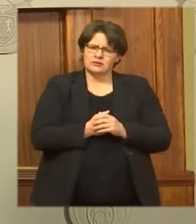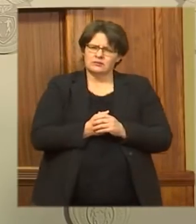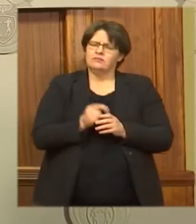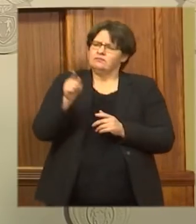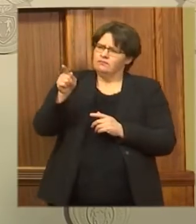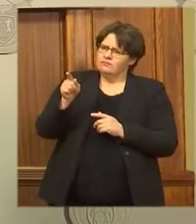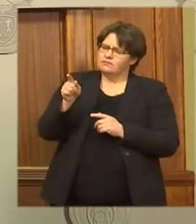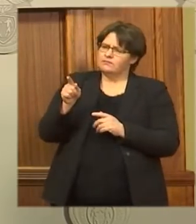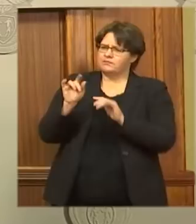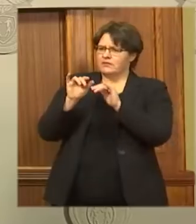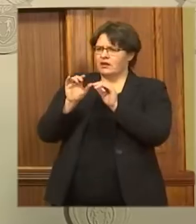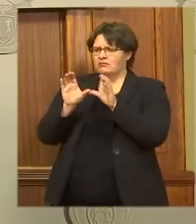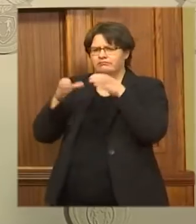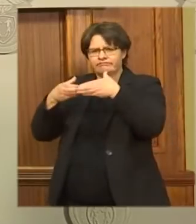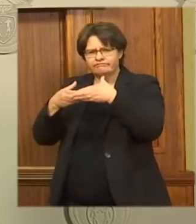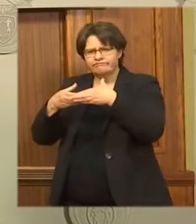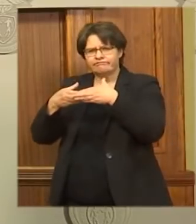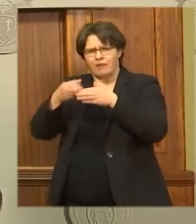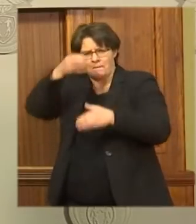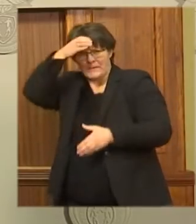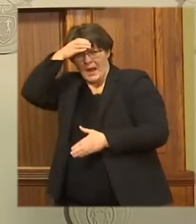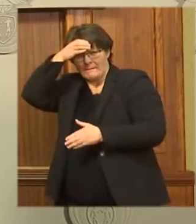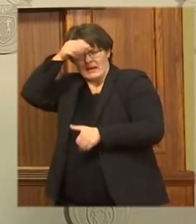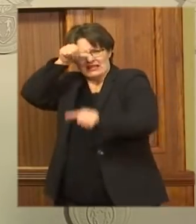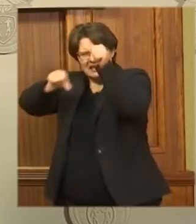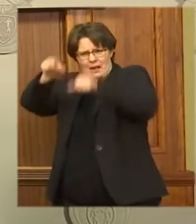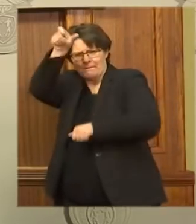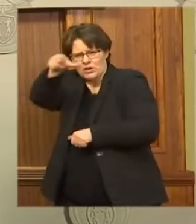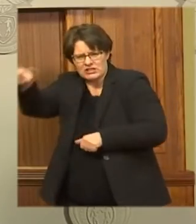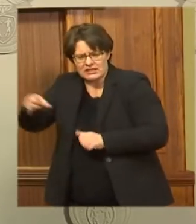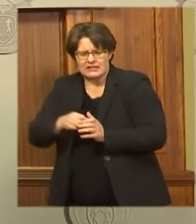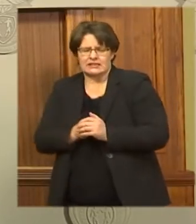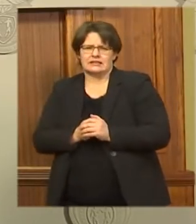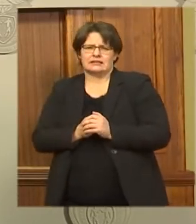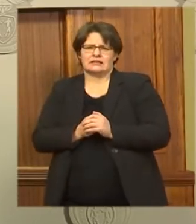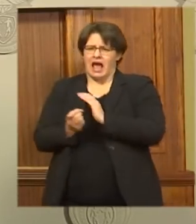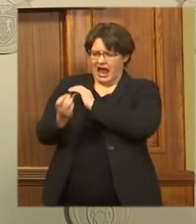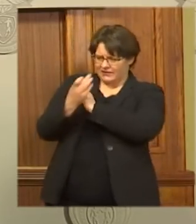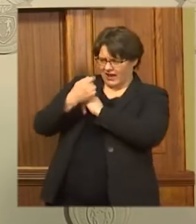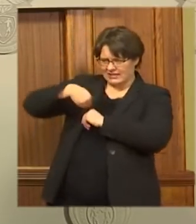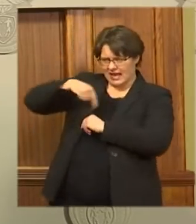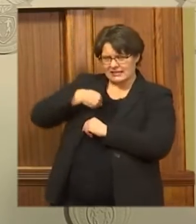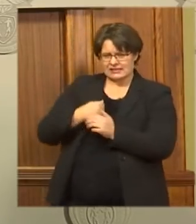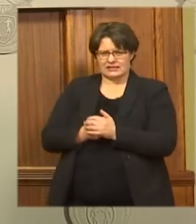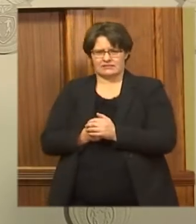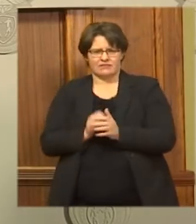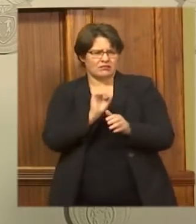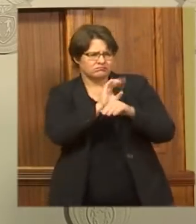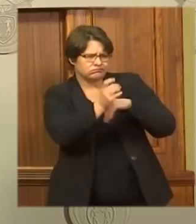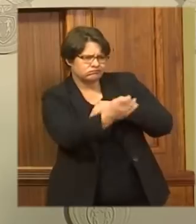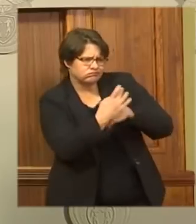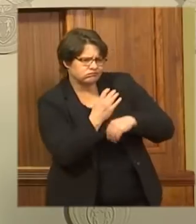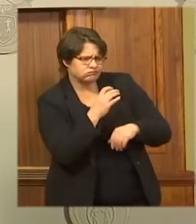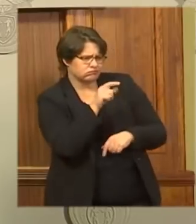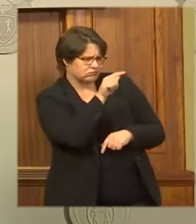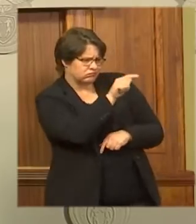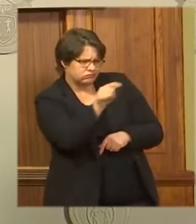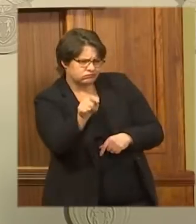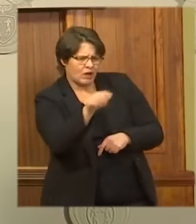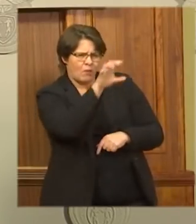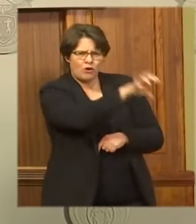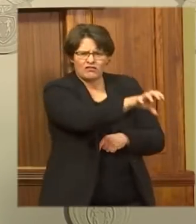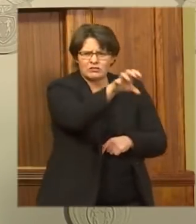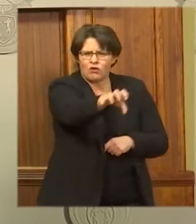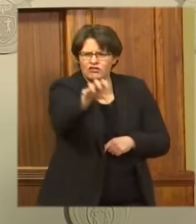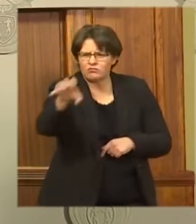advice from our scientists and consultations the provincial level with our